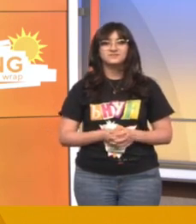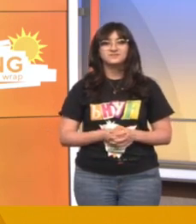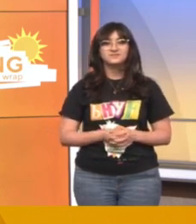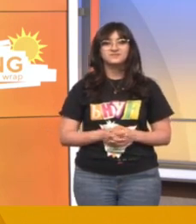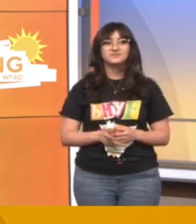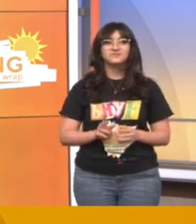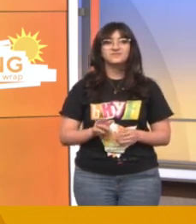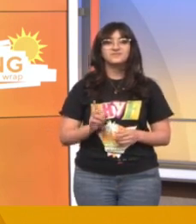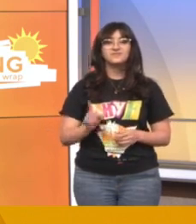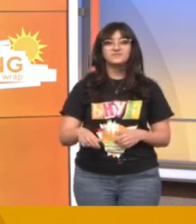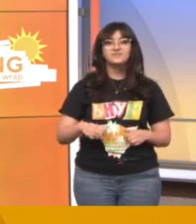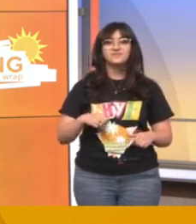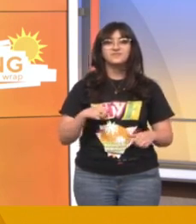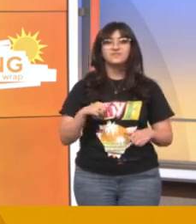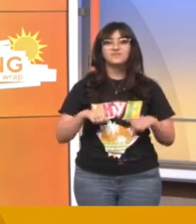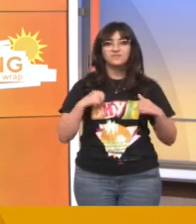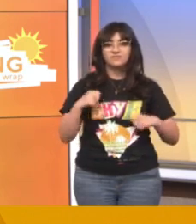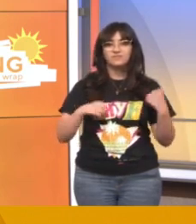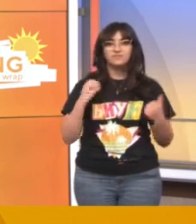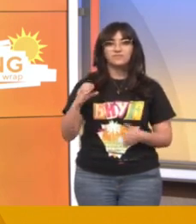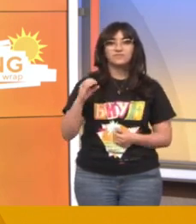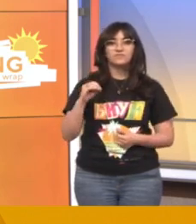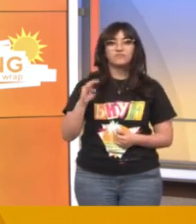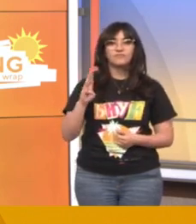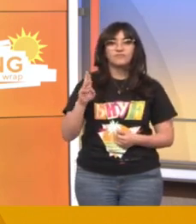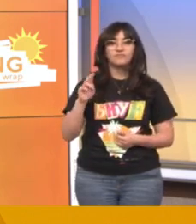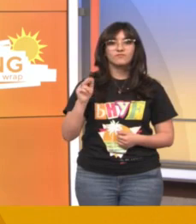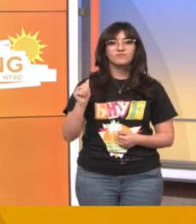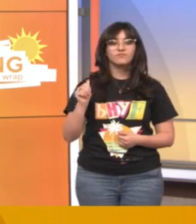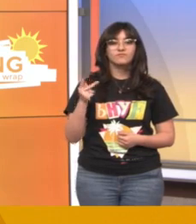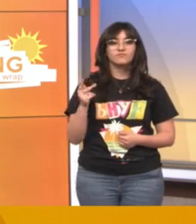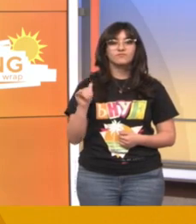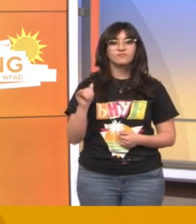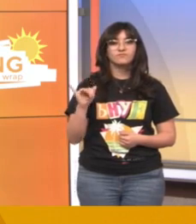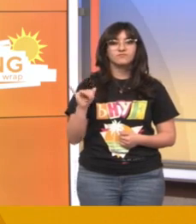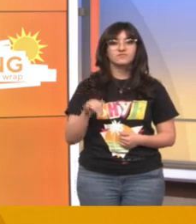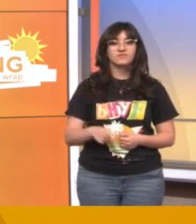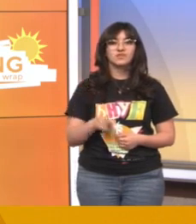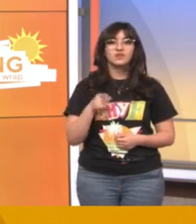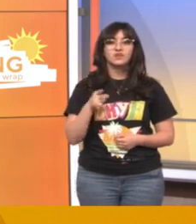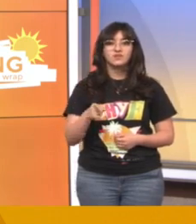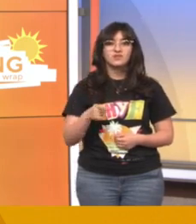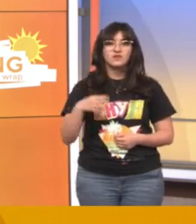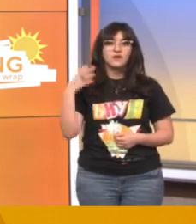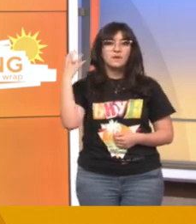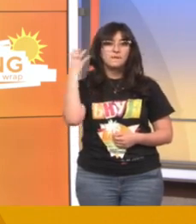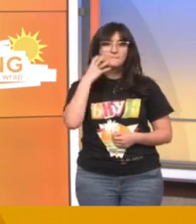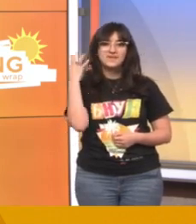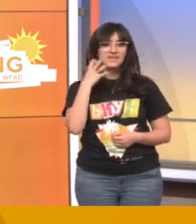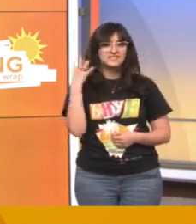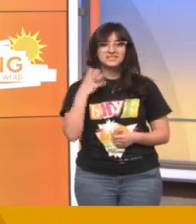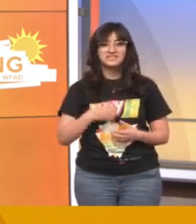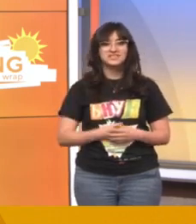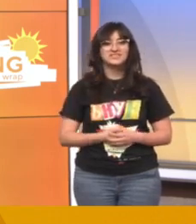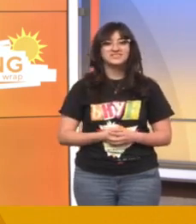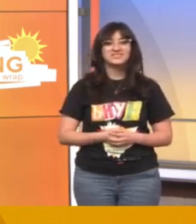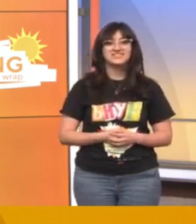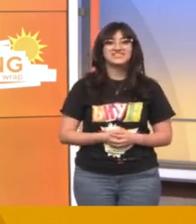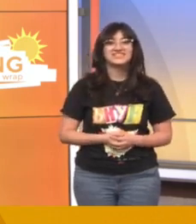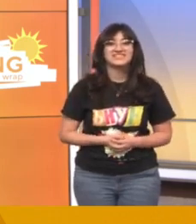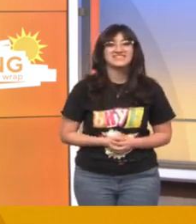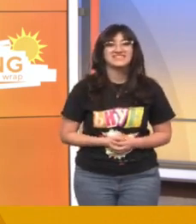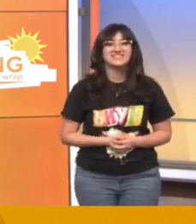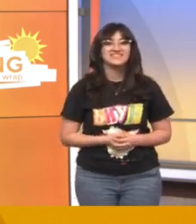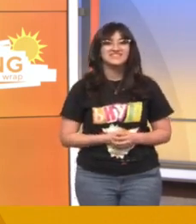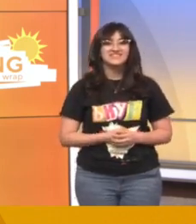in Cobra Kai. You're incredible. You're doing this event. It's just so great. I'm a total fangirl. This is like not the moment I ever thought I'd have on the morning.